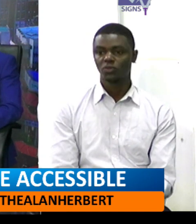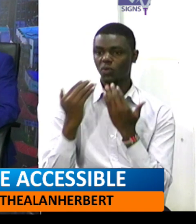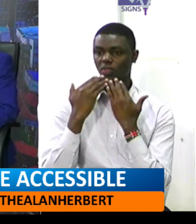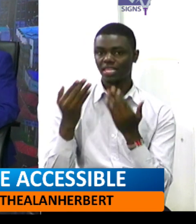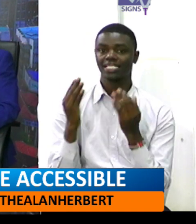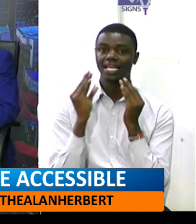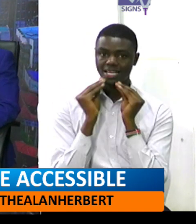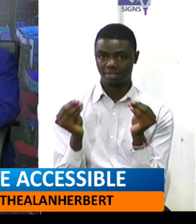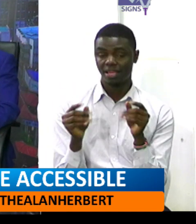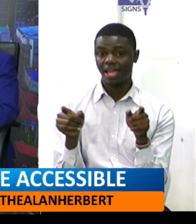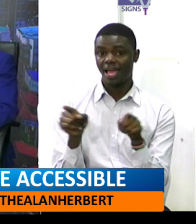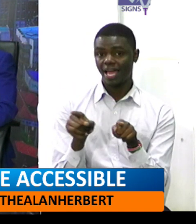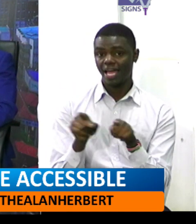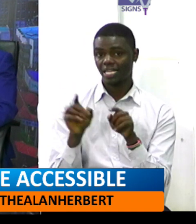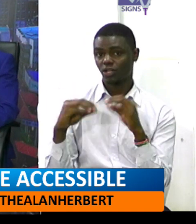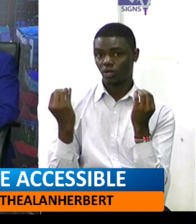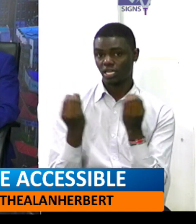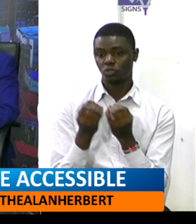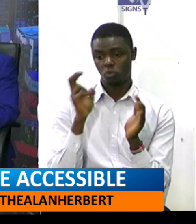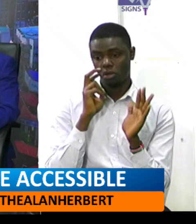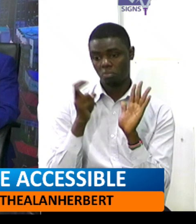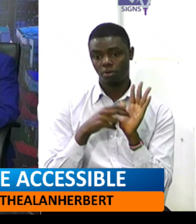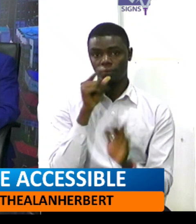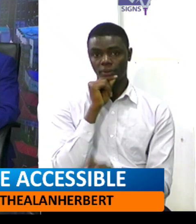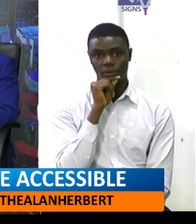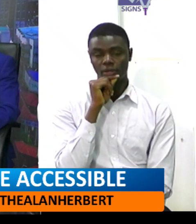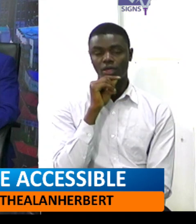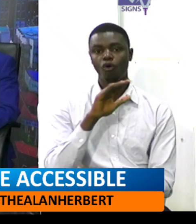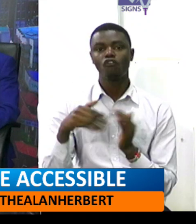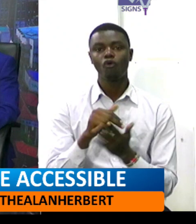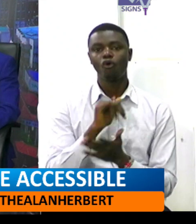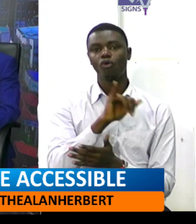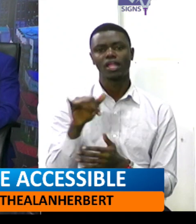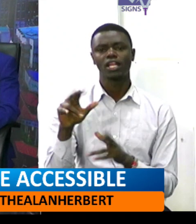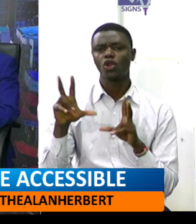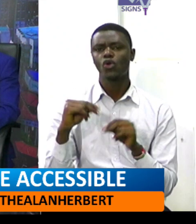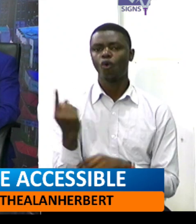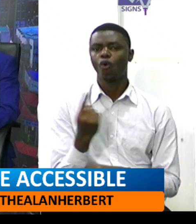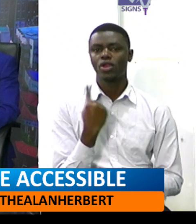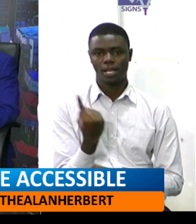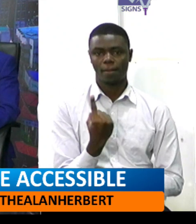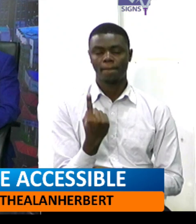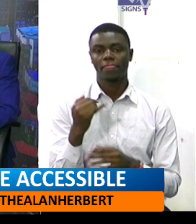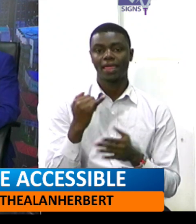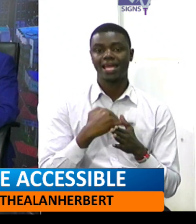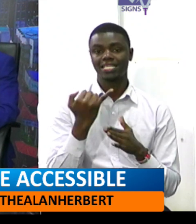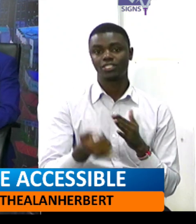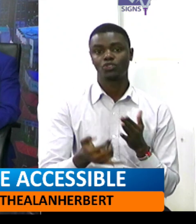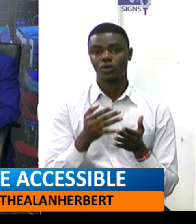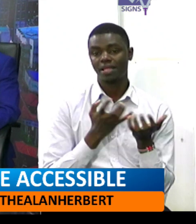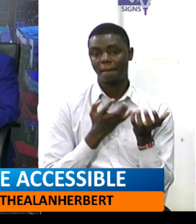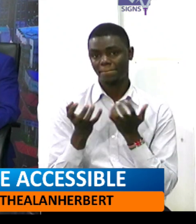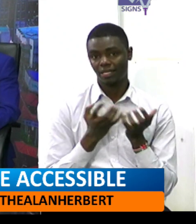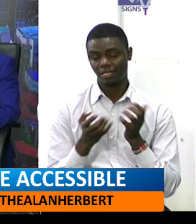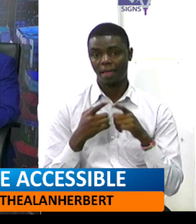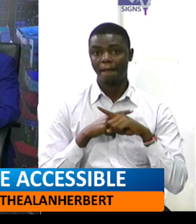Alan. As an organization, we are cognizant of all this, and not just even as the insurance business.